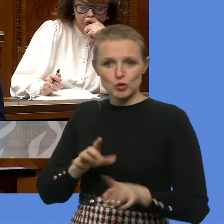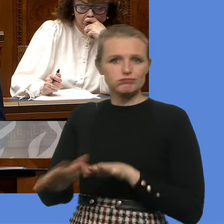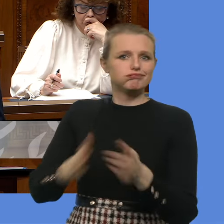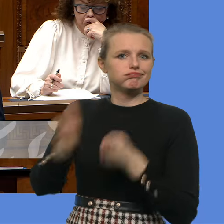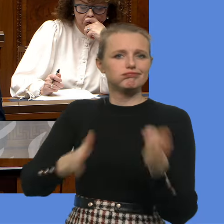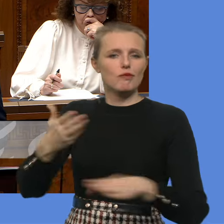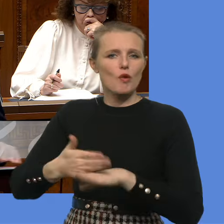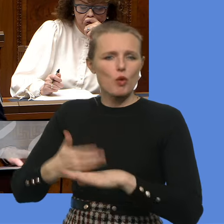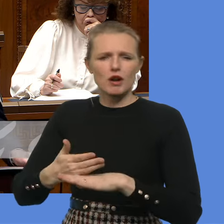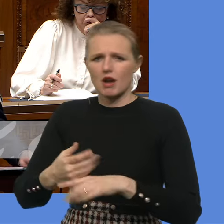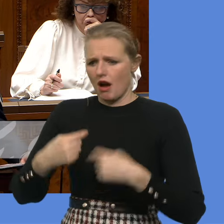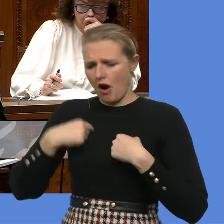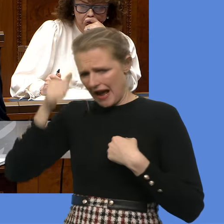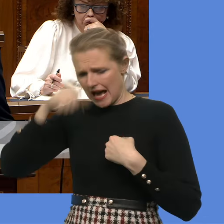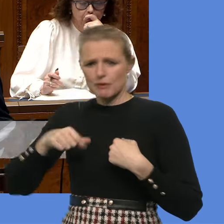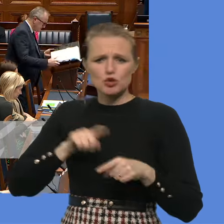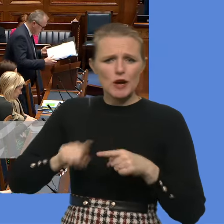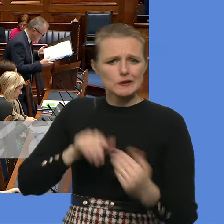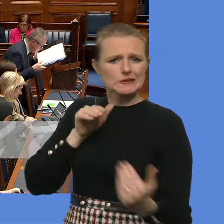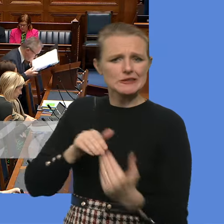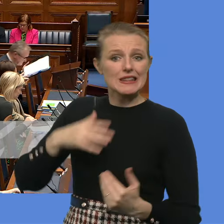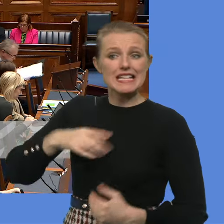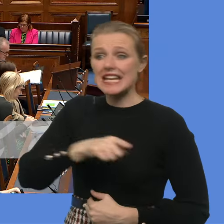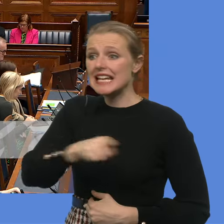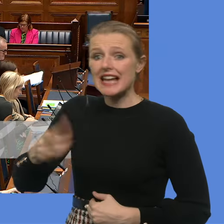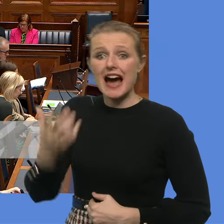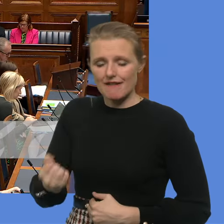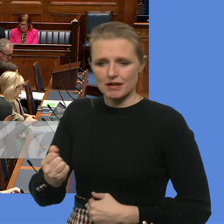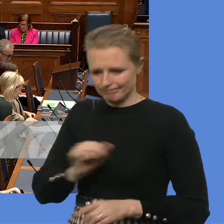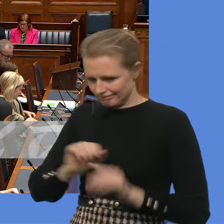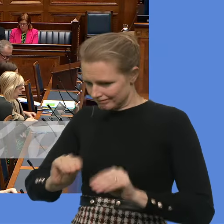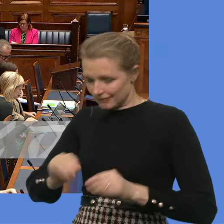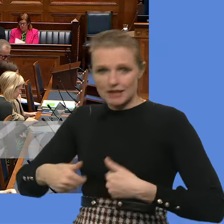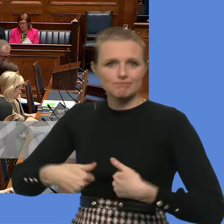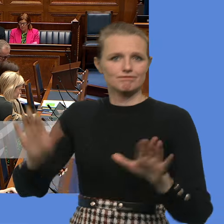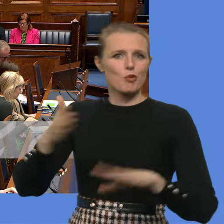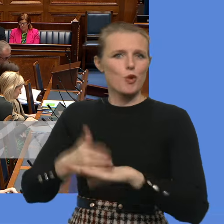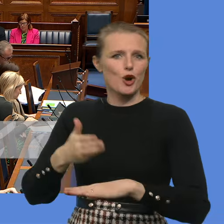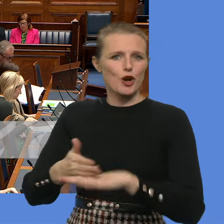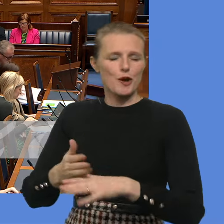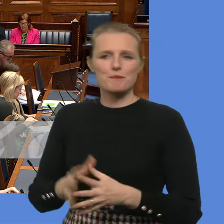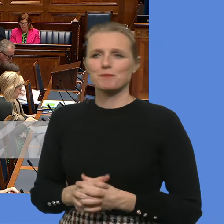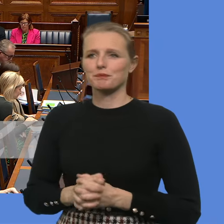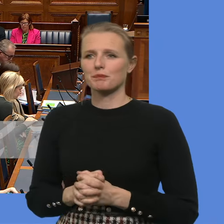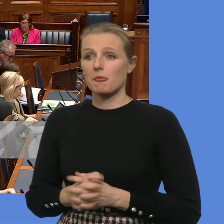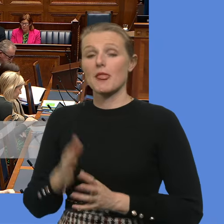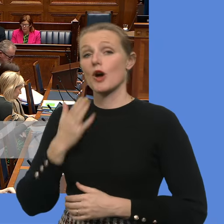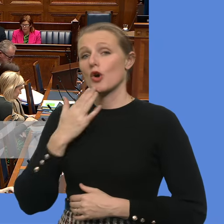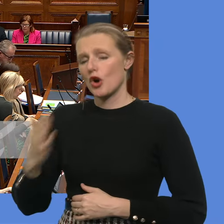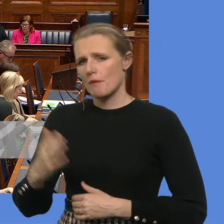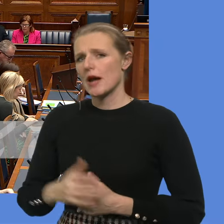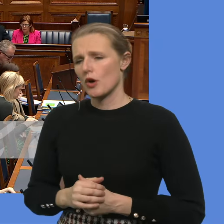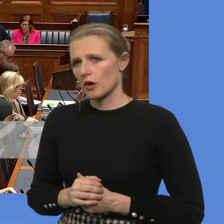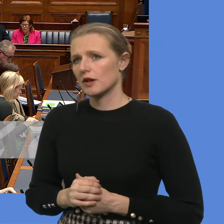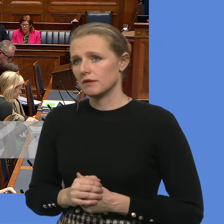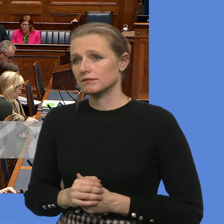and workforce needs, and will continue to adapt. Mr. Killeen. Gourmiogat, Ara. So you've